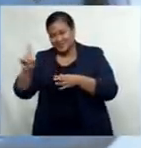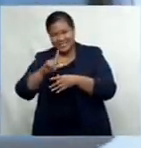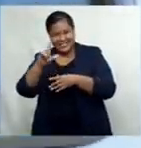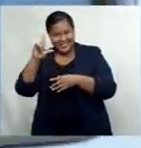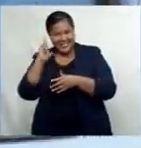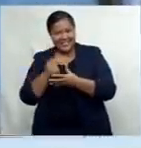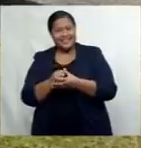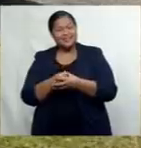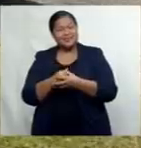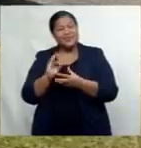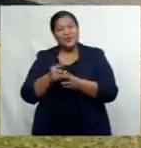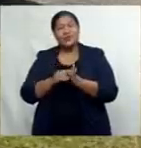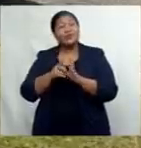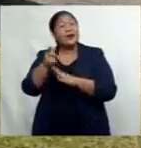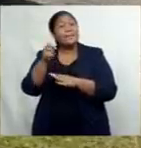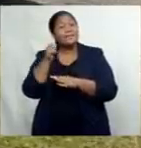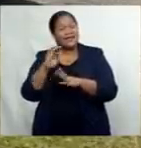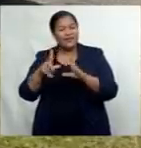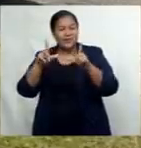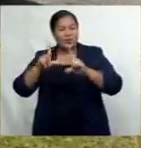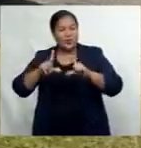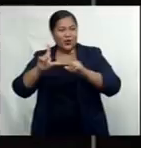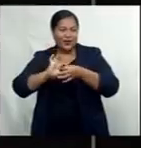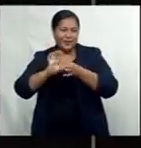their return from the Tokyo Olympics.